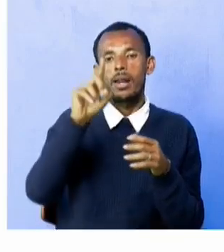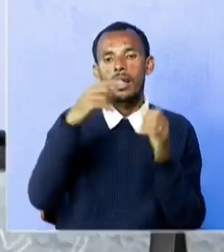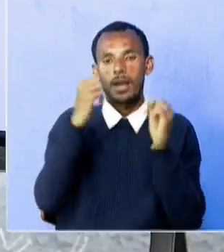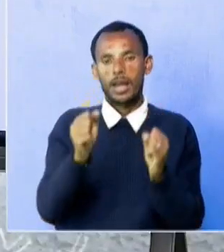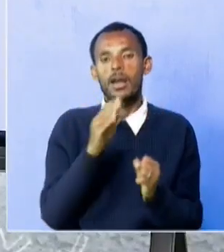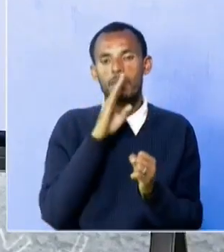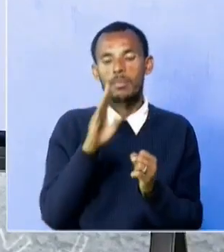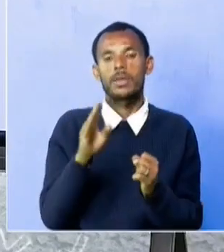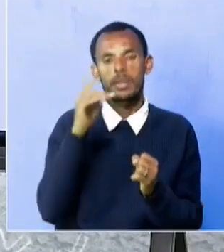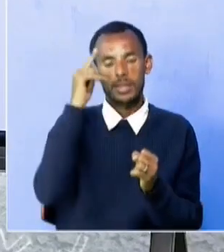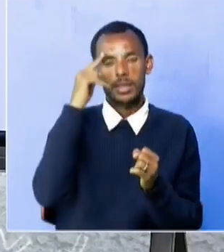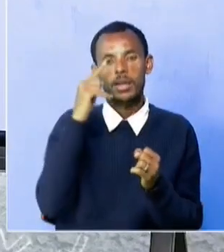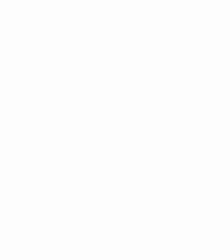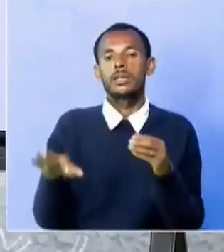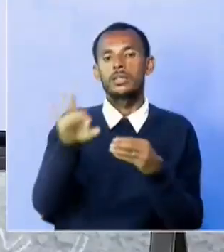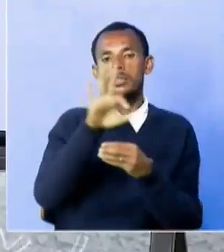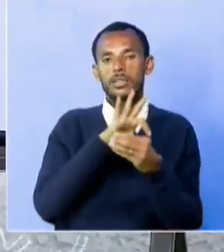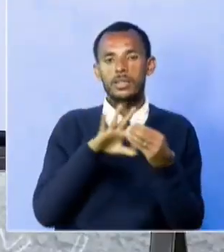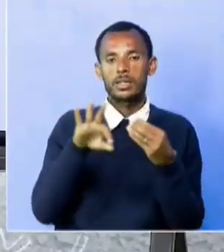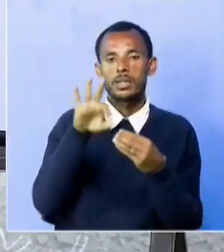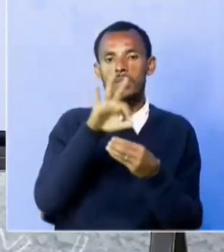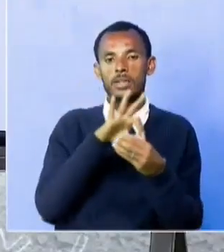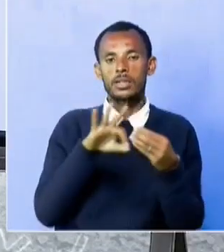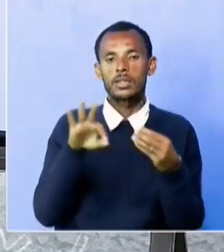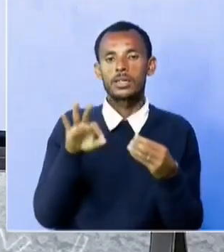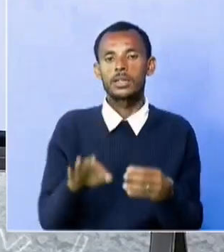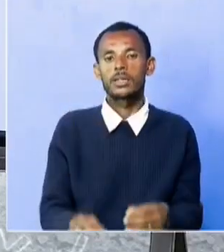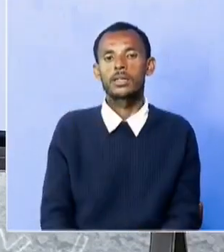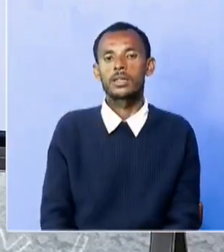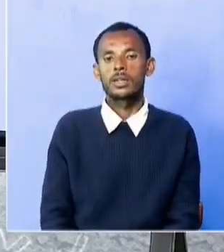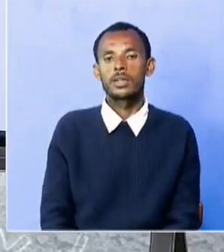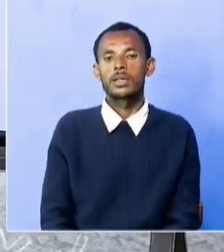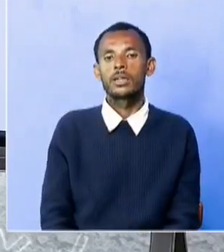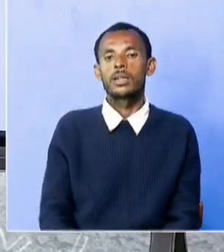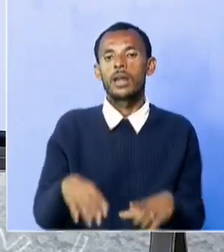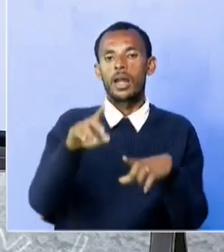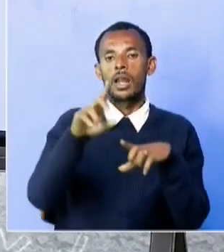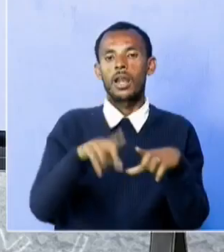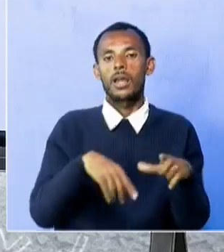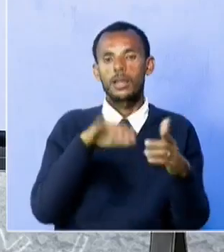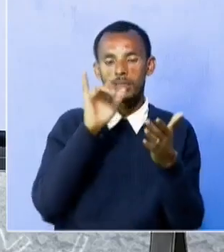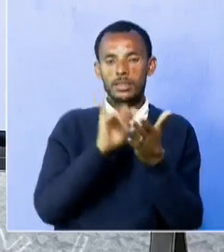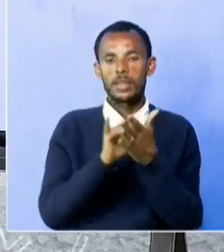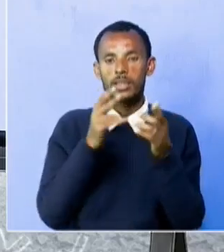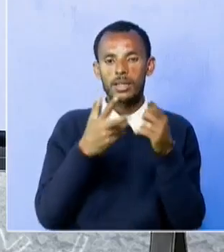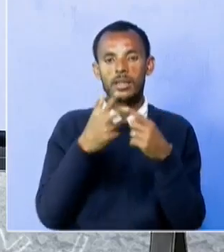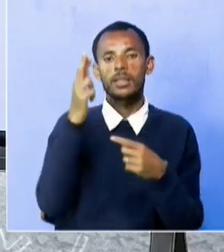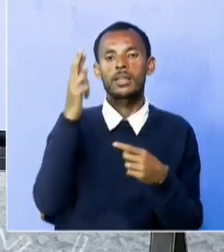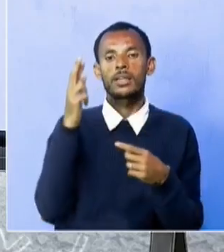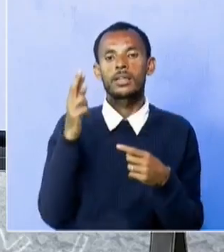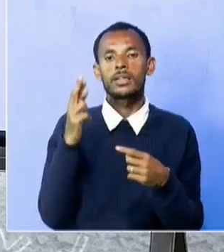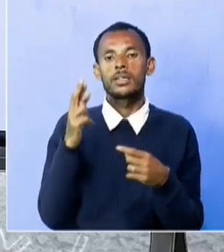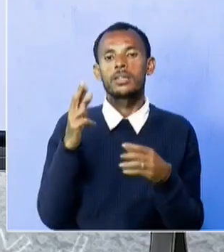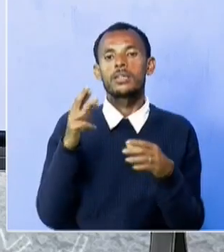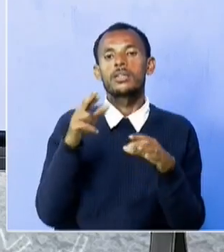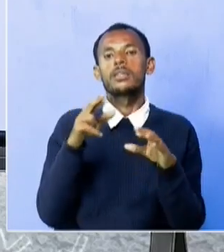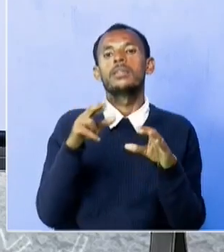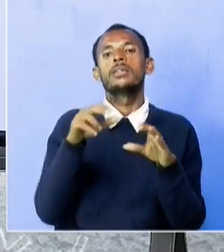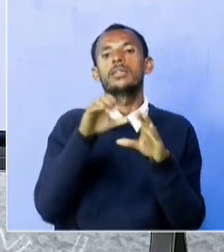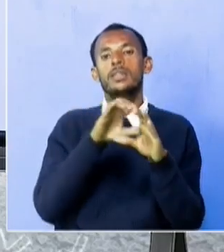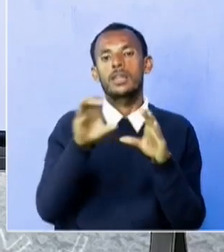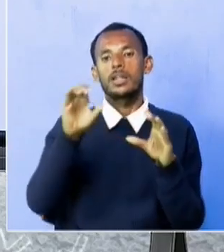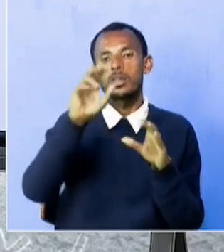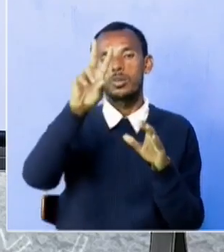considered as a secant. A secant of a circle is a line that cuts the circle at